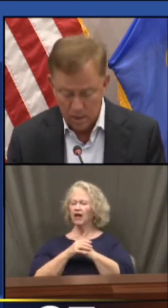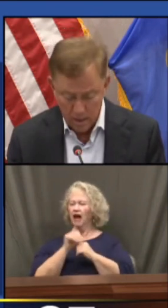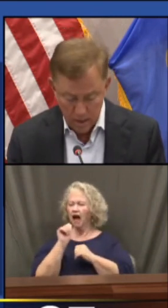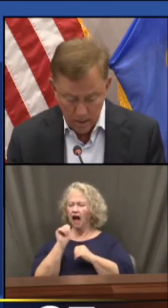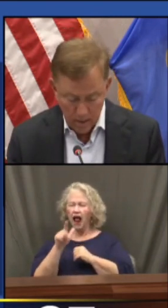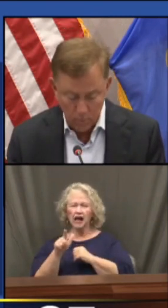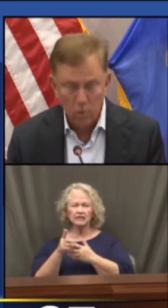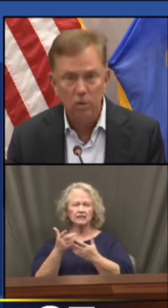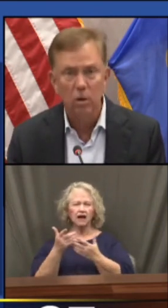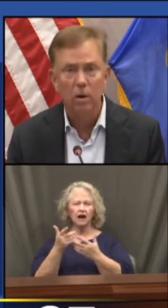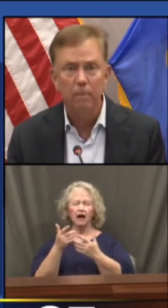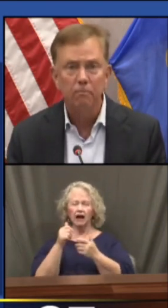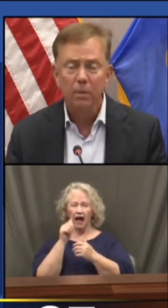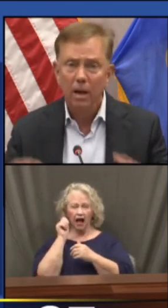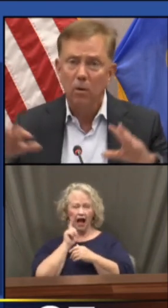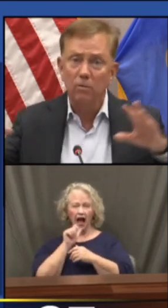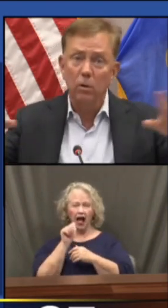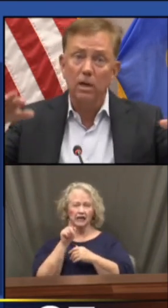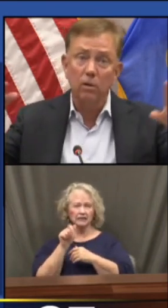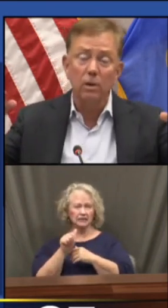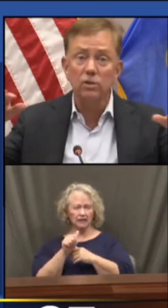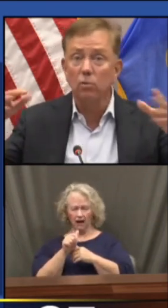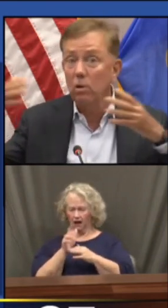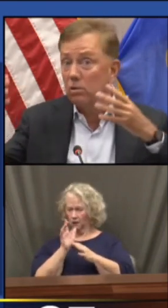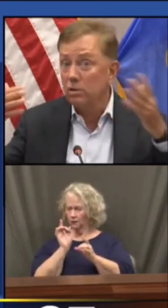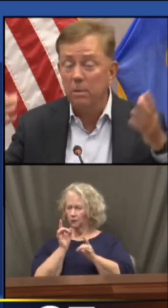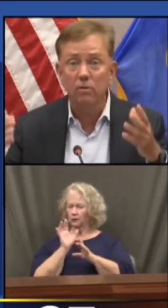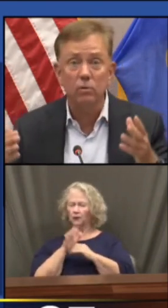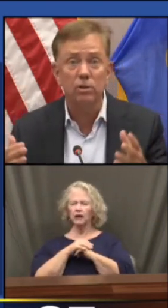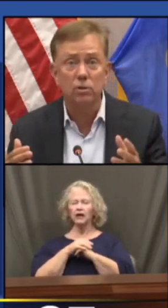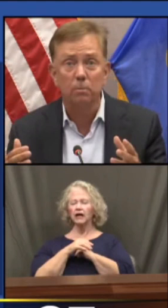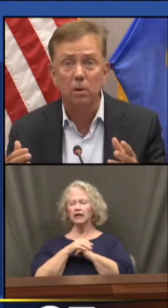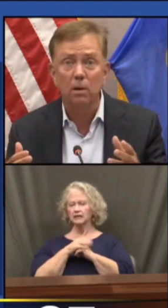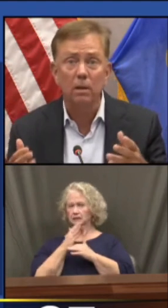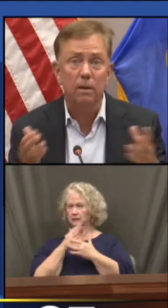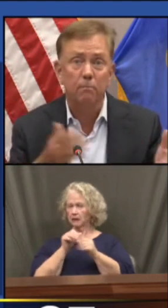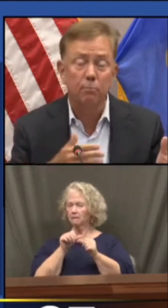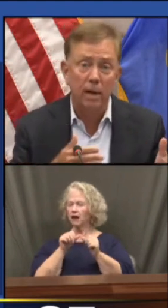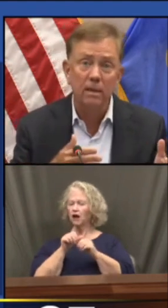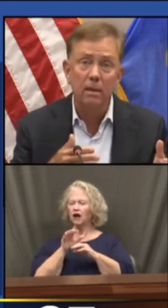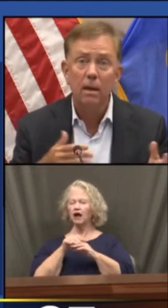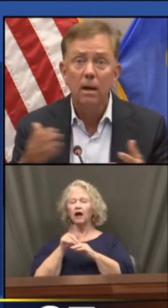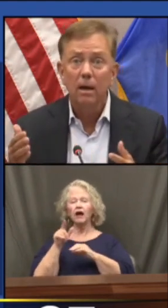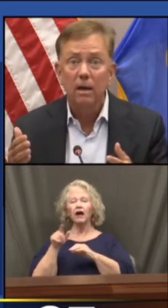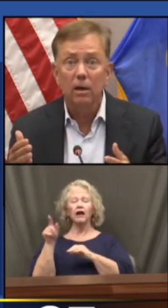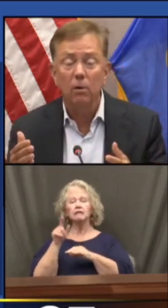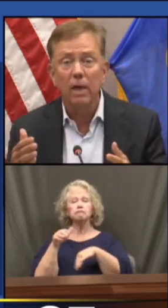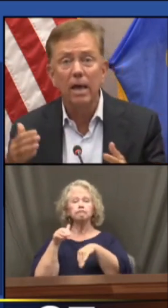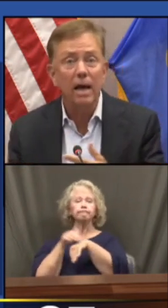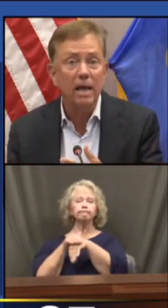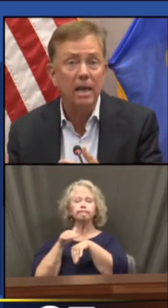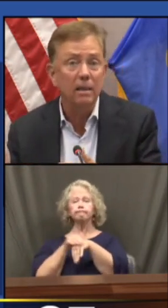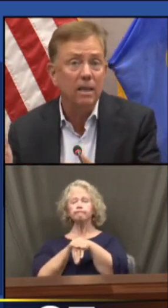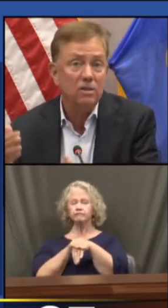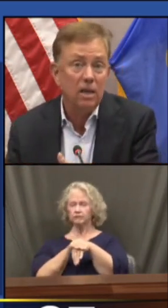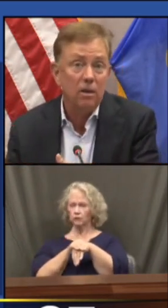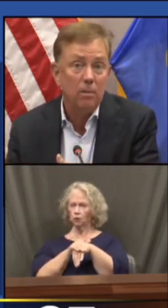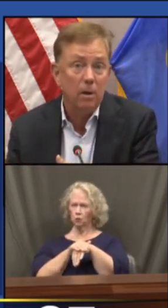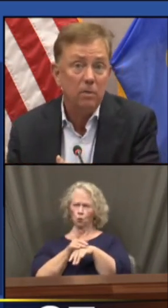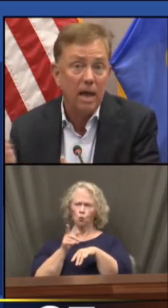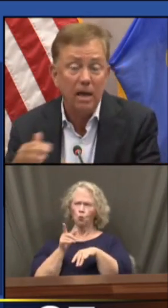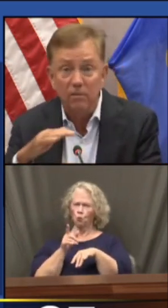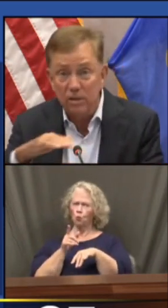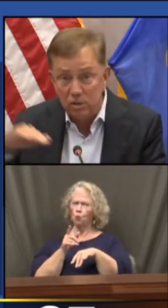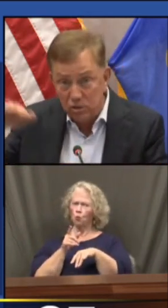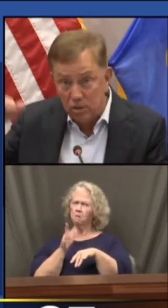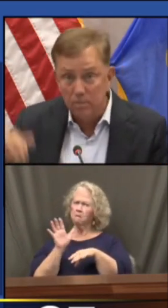areas. Worth noting, I often look at the rest of the world as a bit of a crystal ball. Britain, They got hit. Let's say they're a